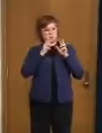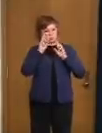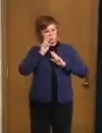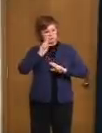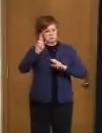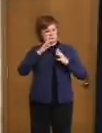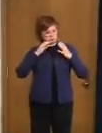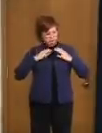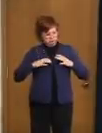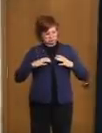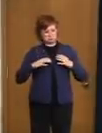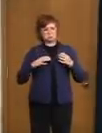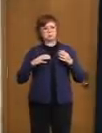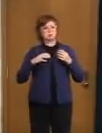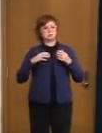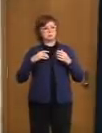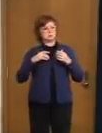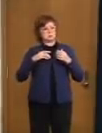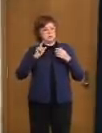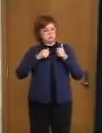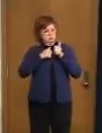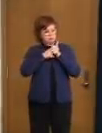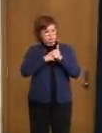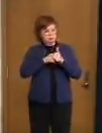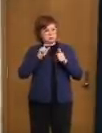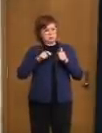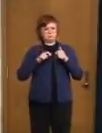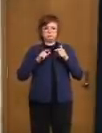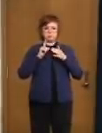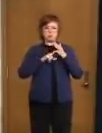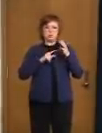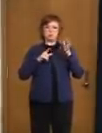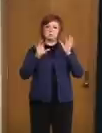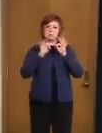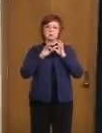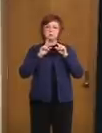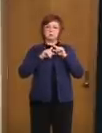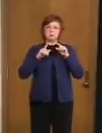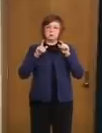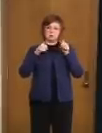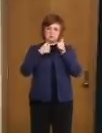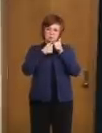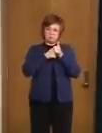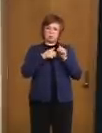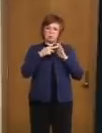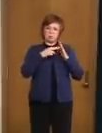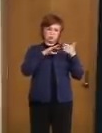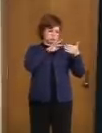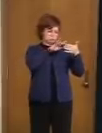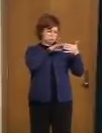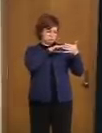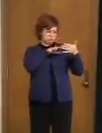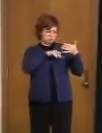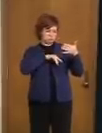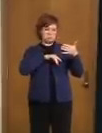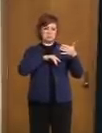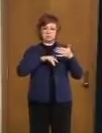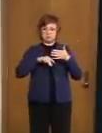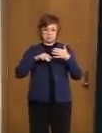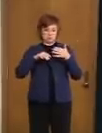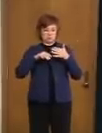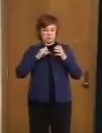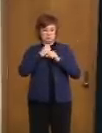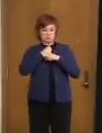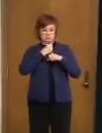planning to go to a bar or restaurant or do other activity that's allowed. It's a great idea to look at the guidelines, make sure that we are complying as much as we